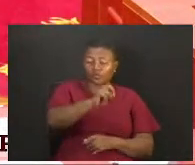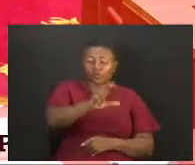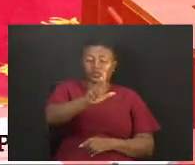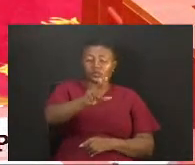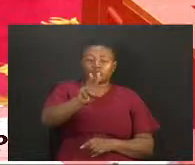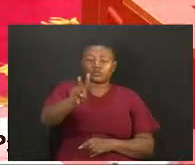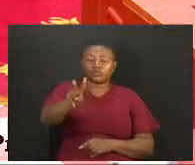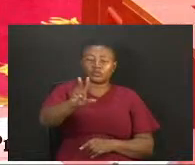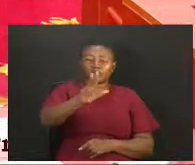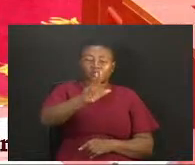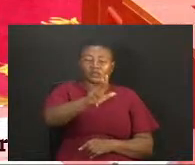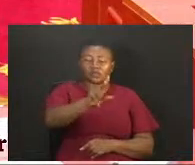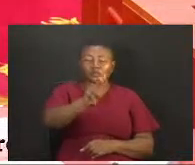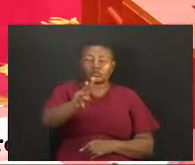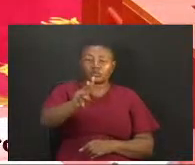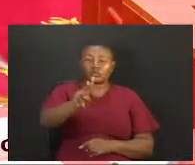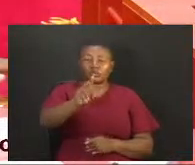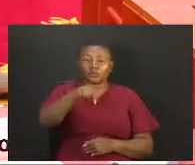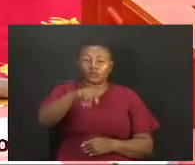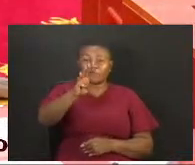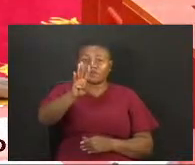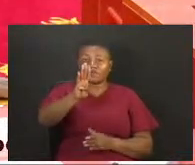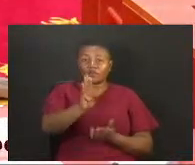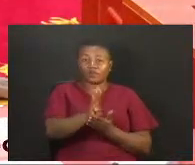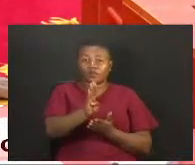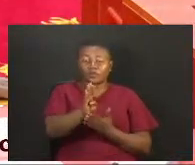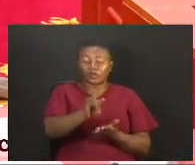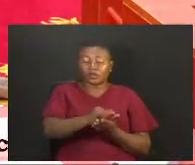232.4 billion, representing